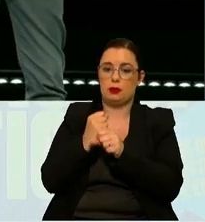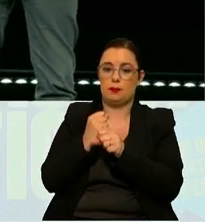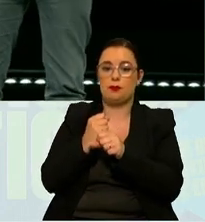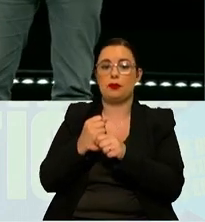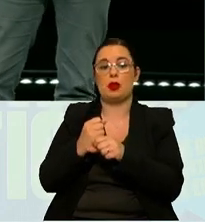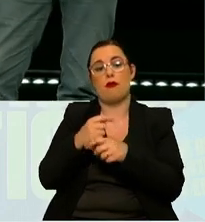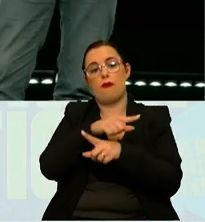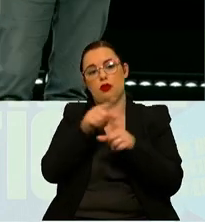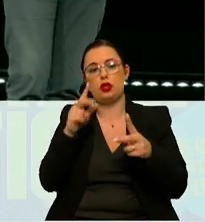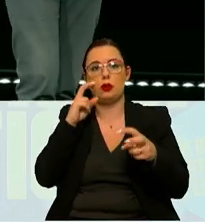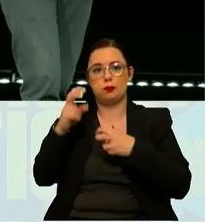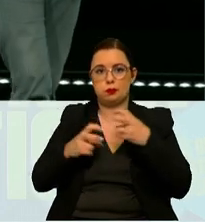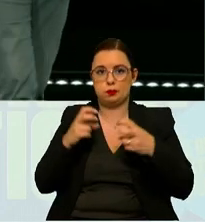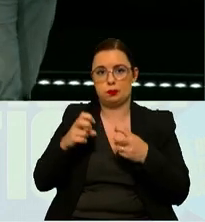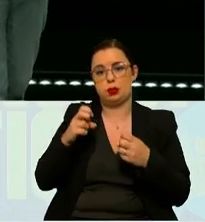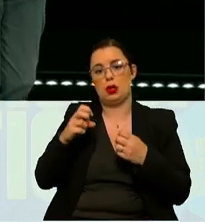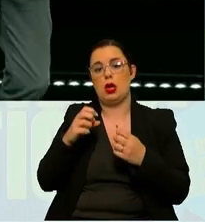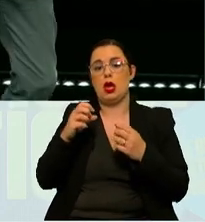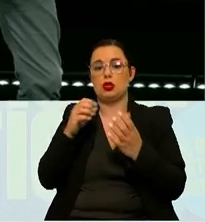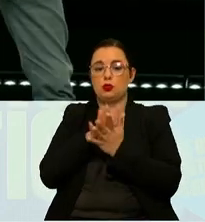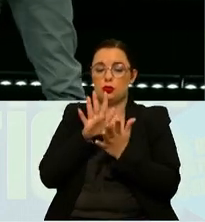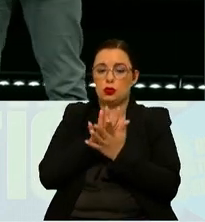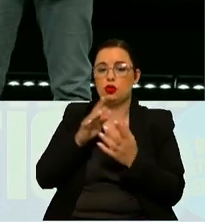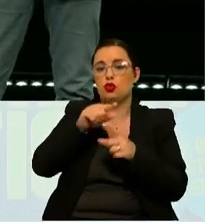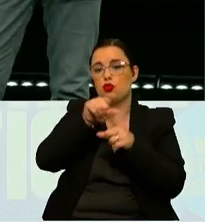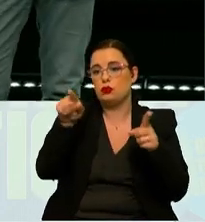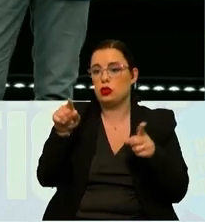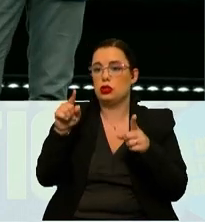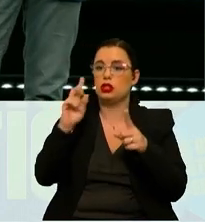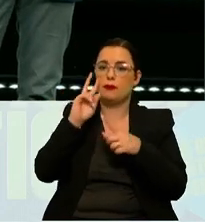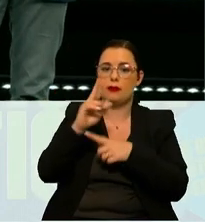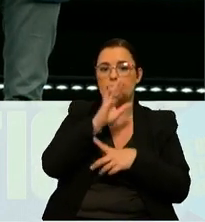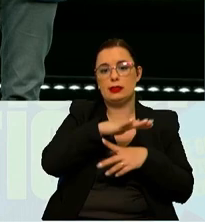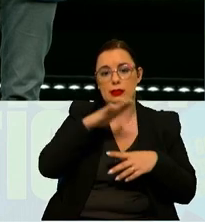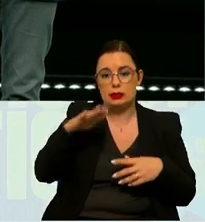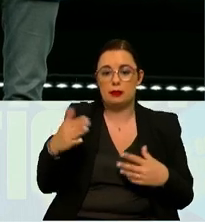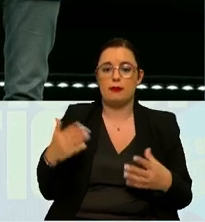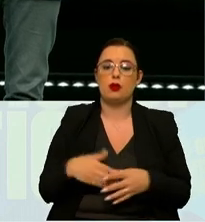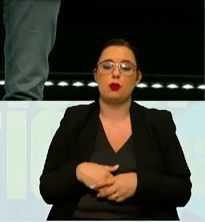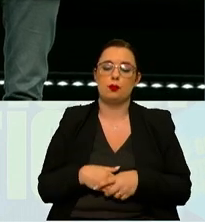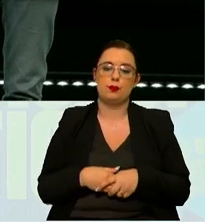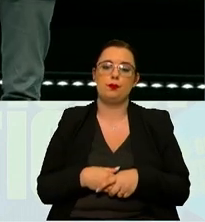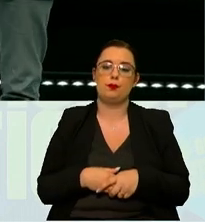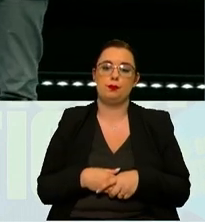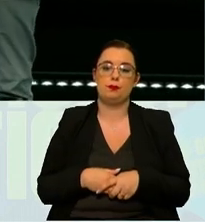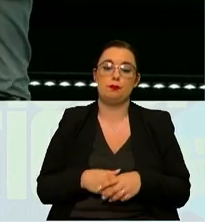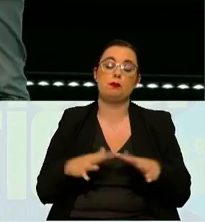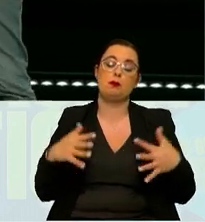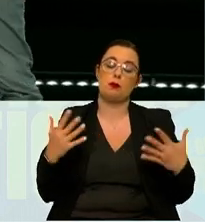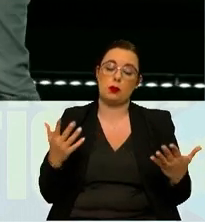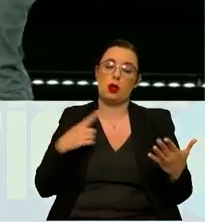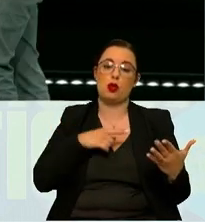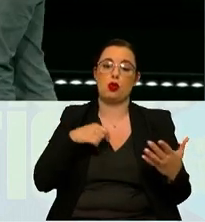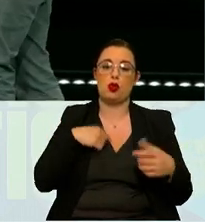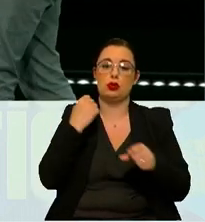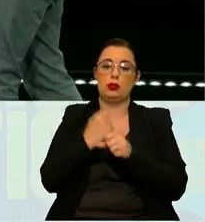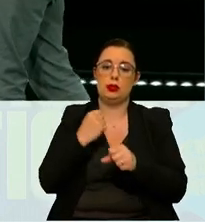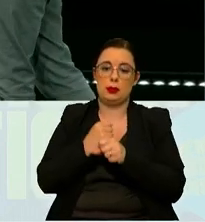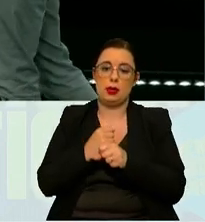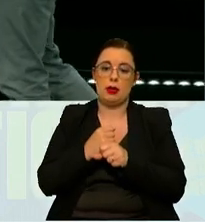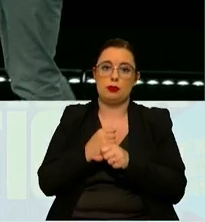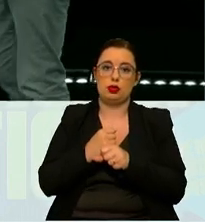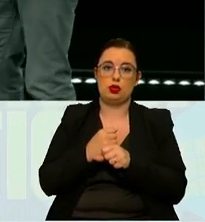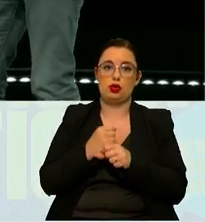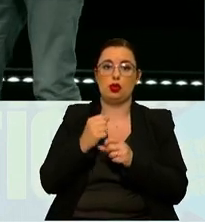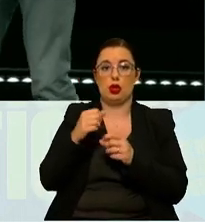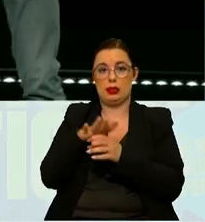our research in our publications to the most strict scientific requirements, that we also work in reviewing the